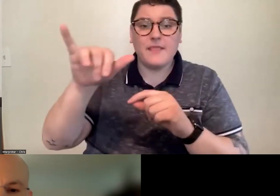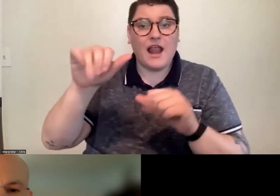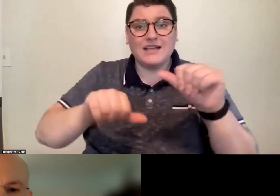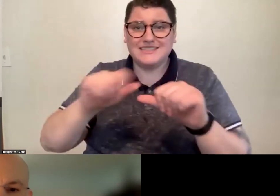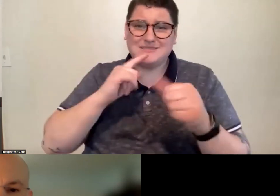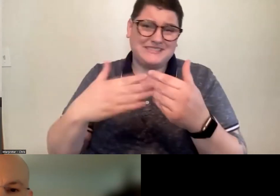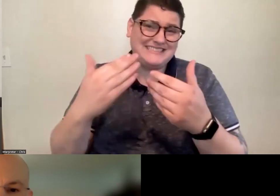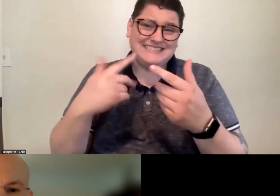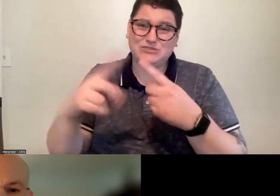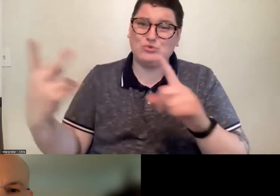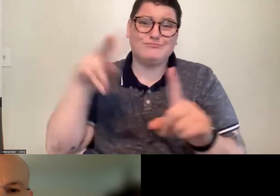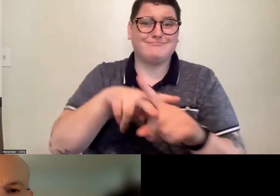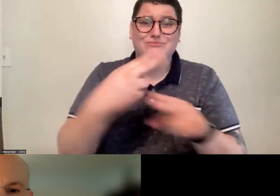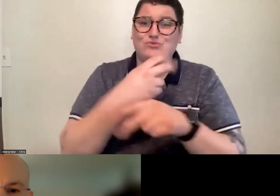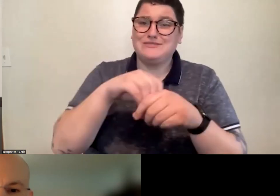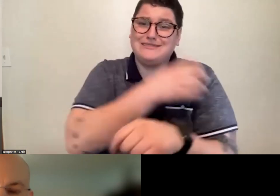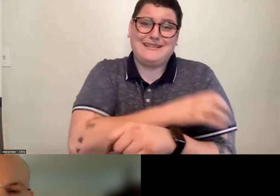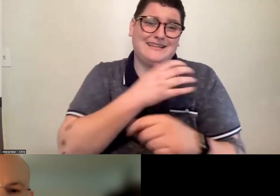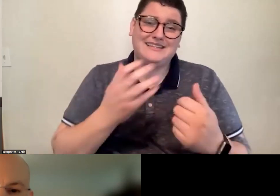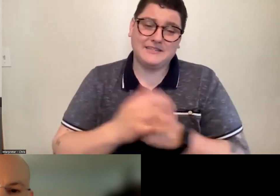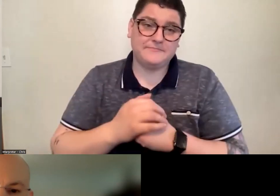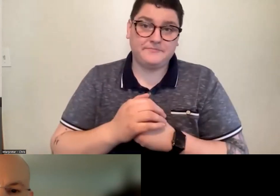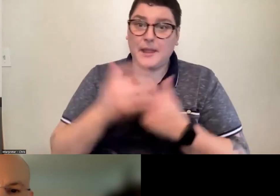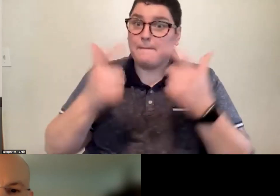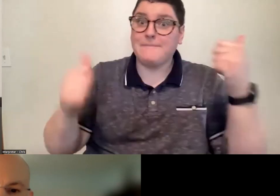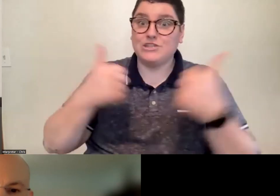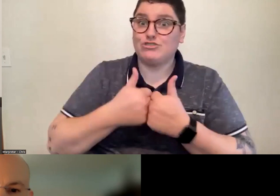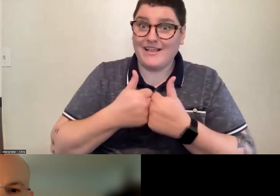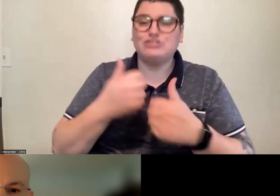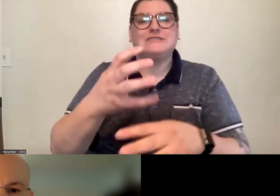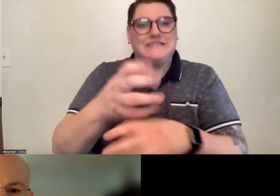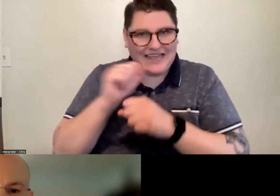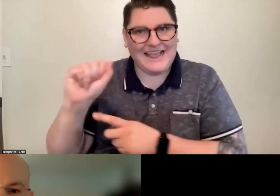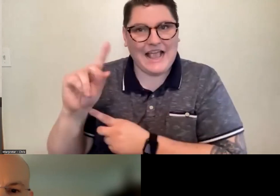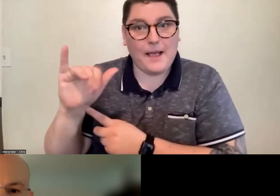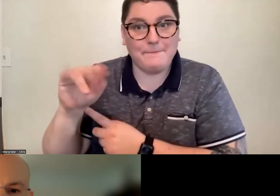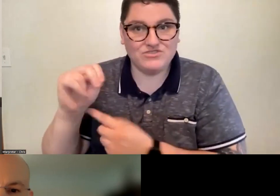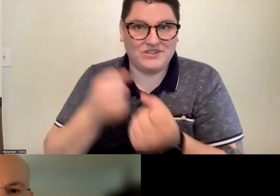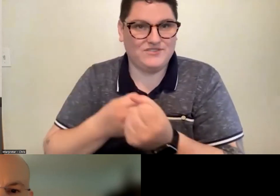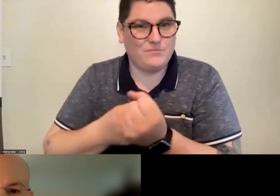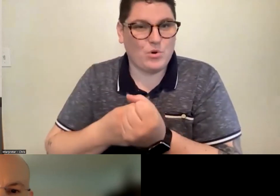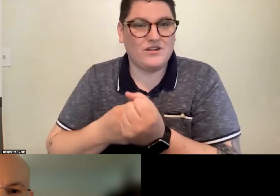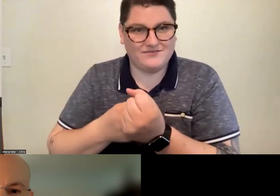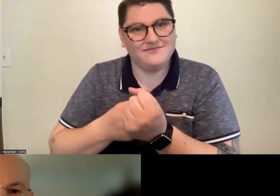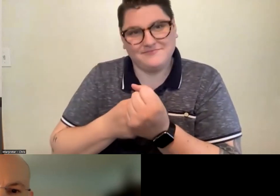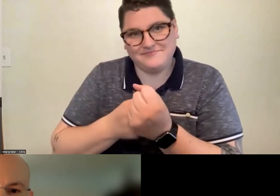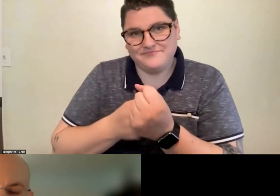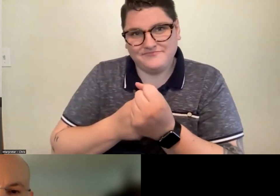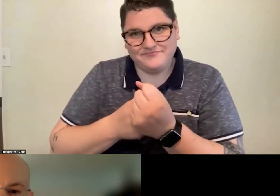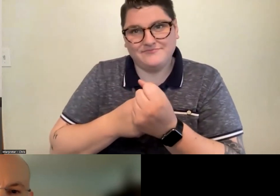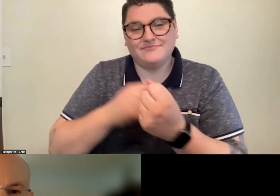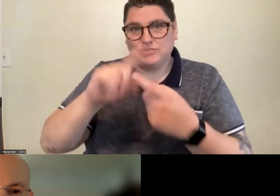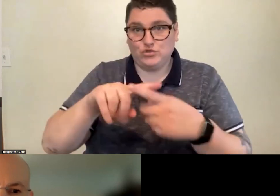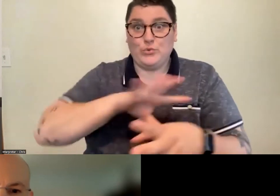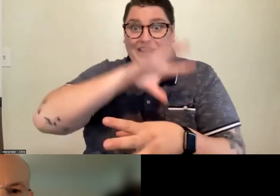integrate. Probably the biggest challenge is getting the administrative support behind it in order to incorporate it